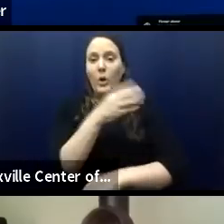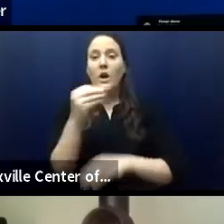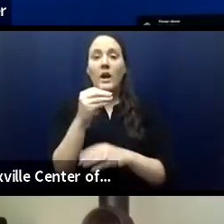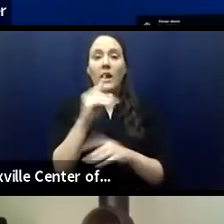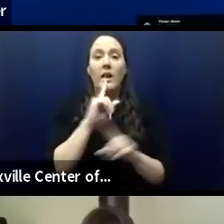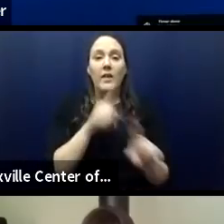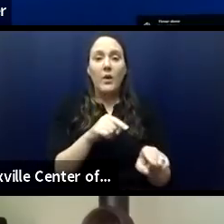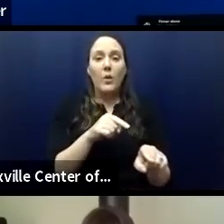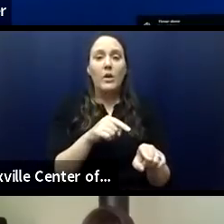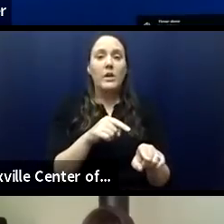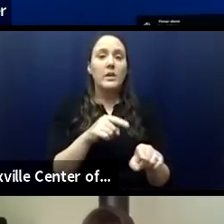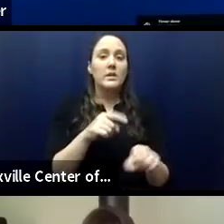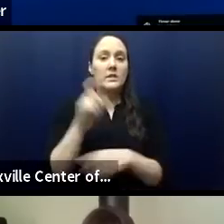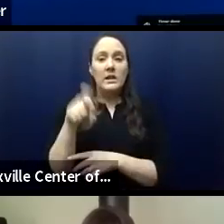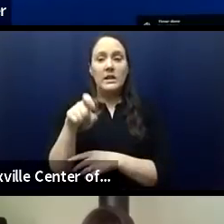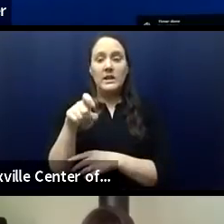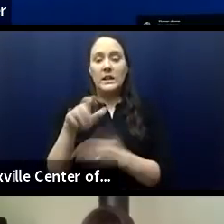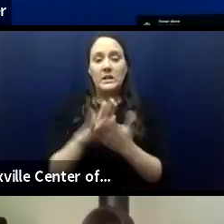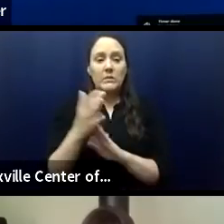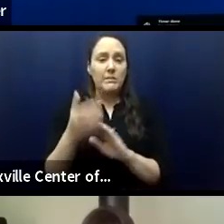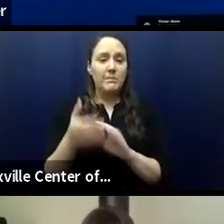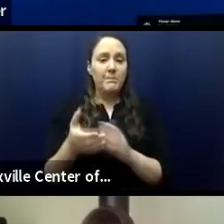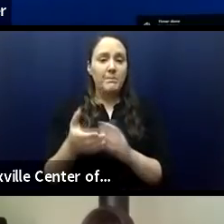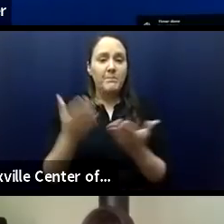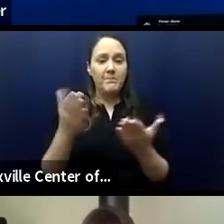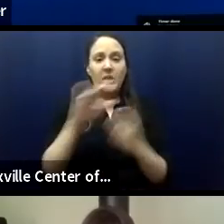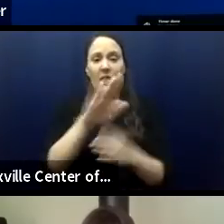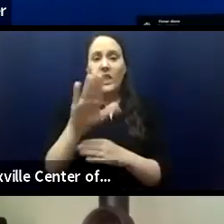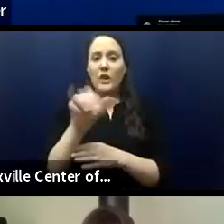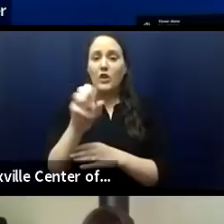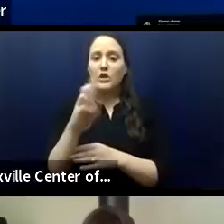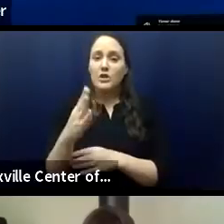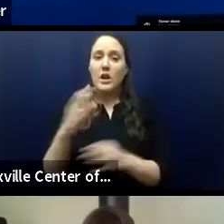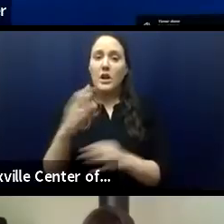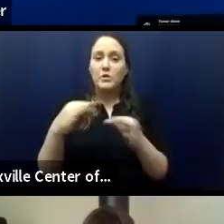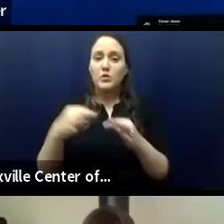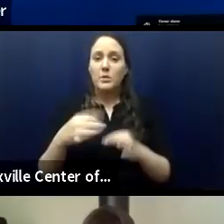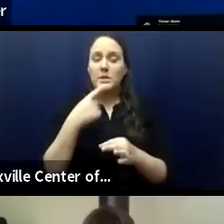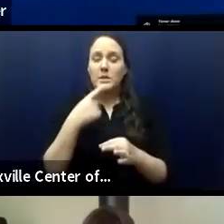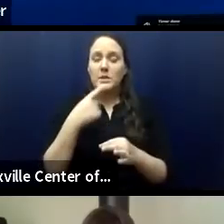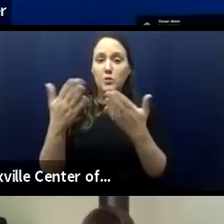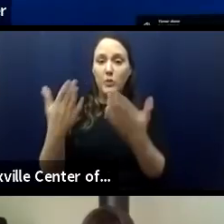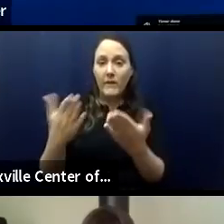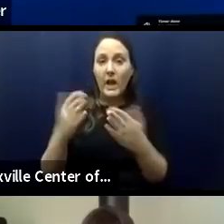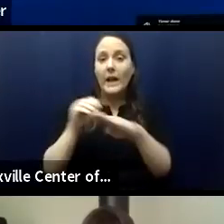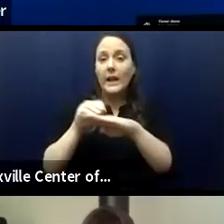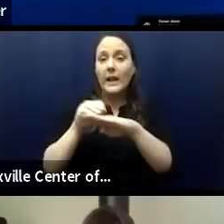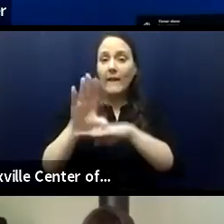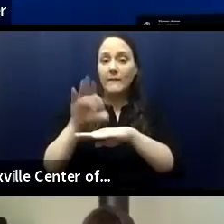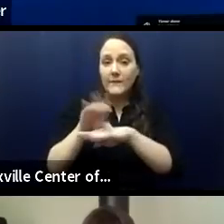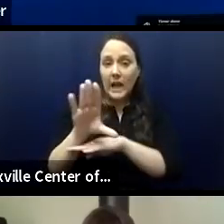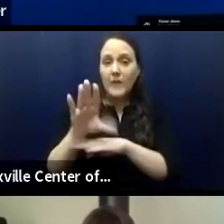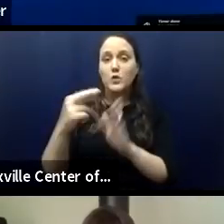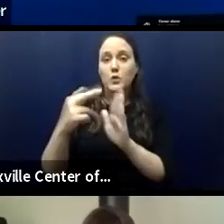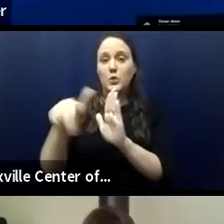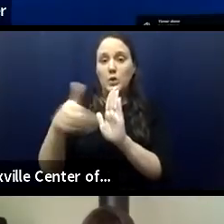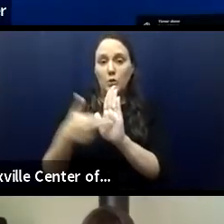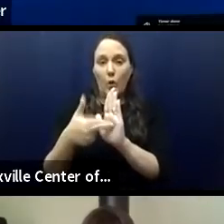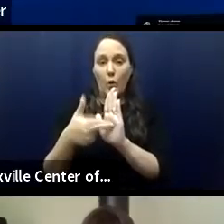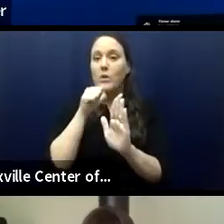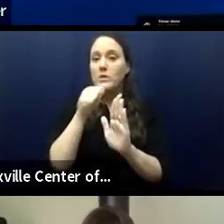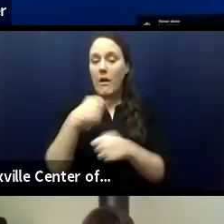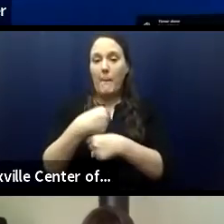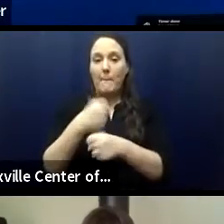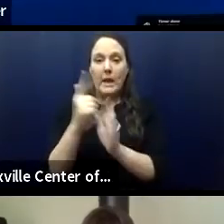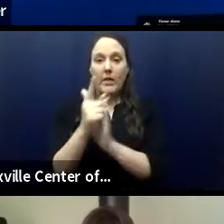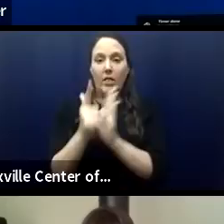to our recommendations, as their job description says, to provide as advisory role and not to make laws, because it's not their